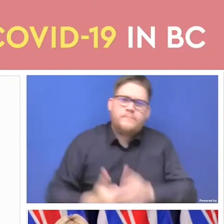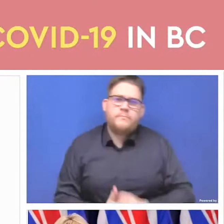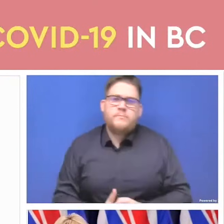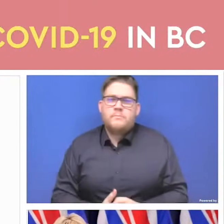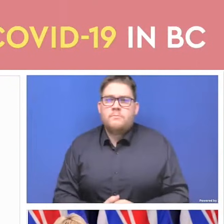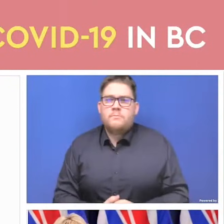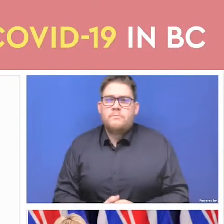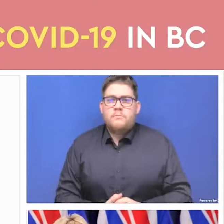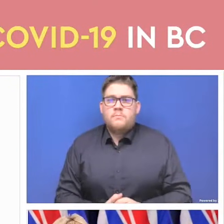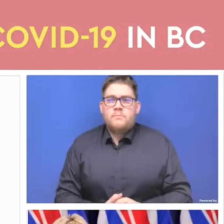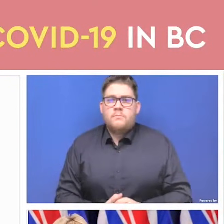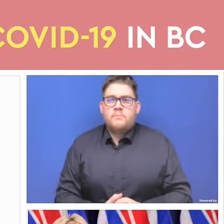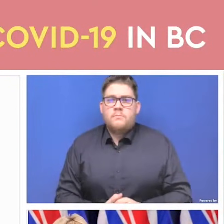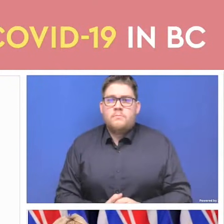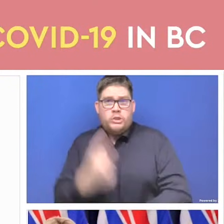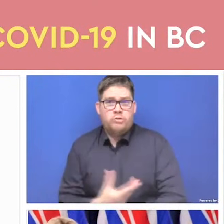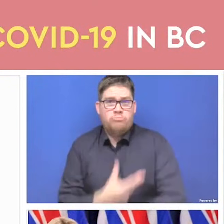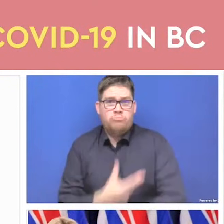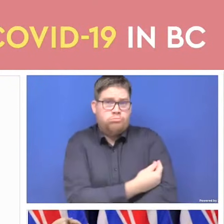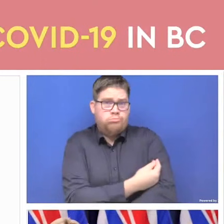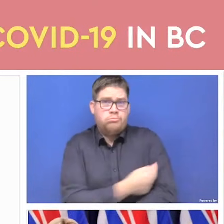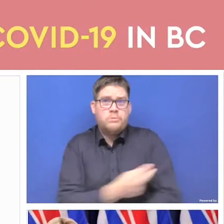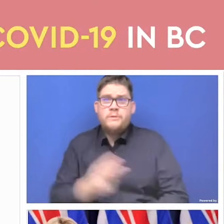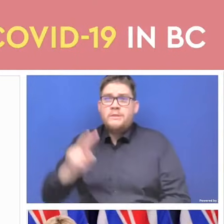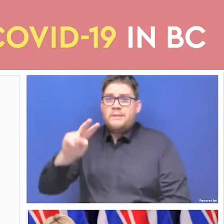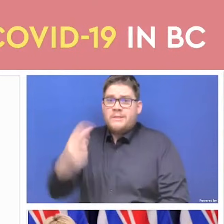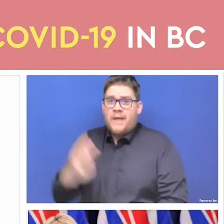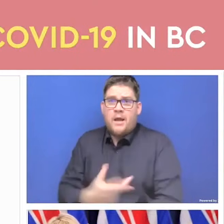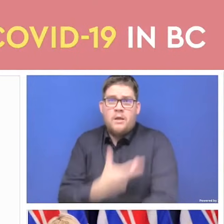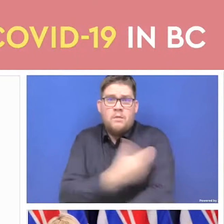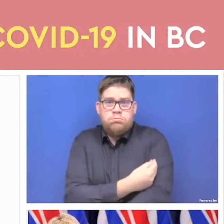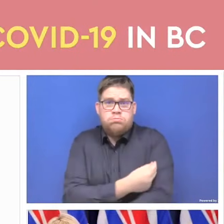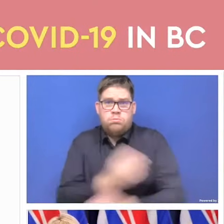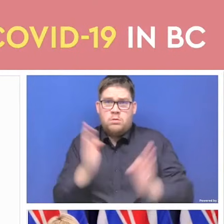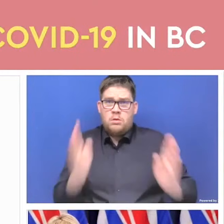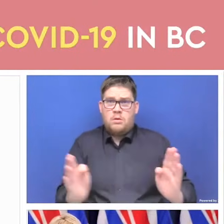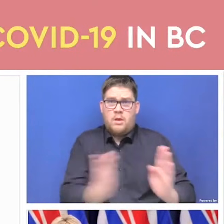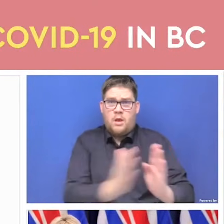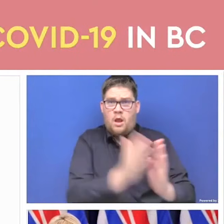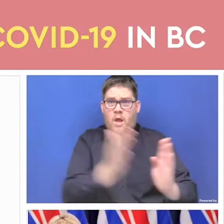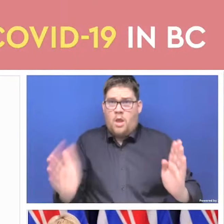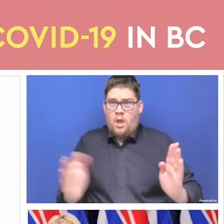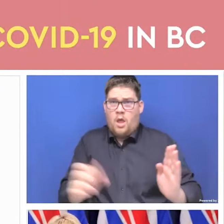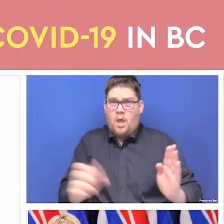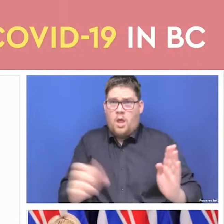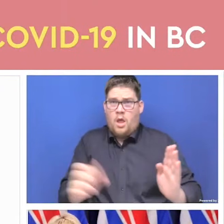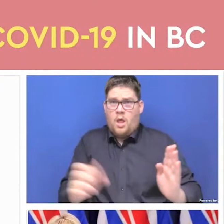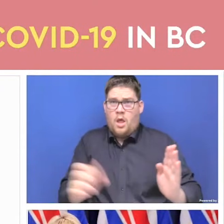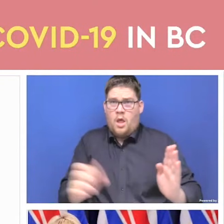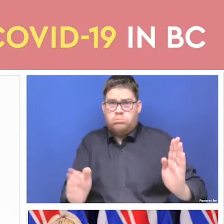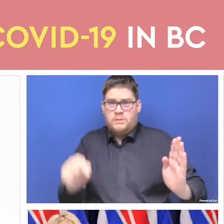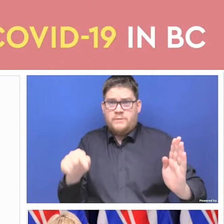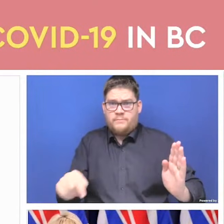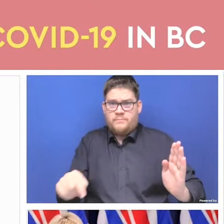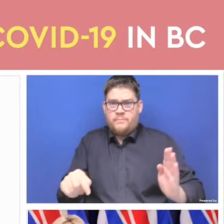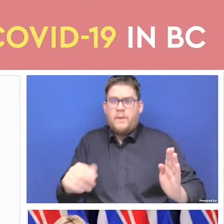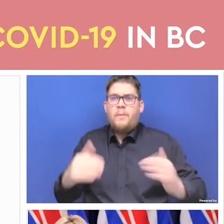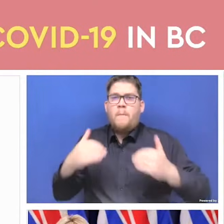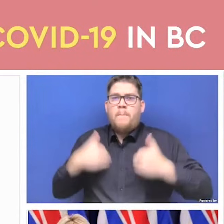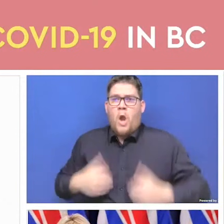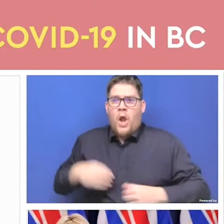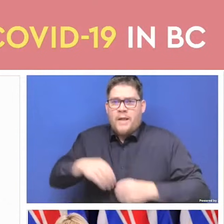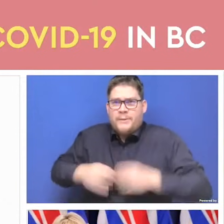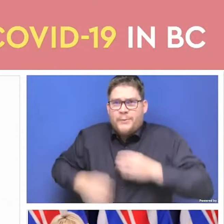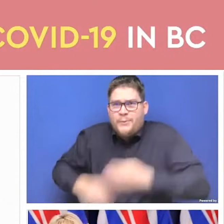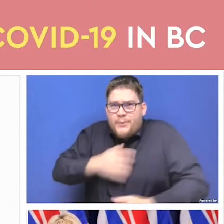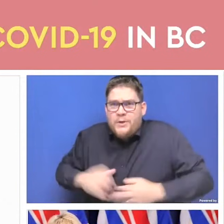immunity develops in people. And we can see that a little bit in one of these slides here, but I just put those up for reference. But what